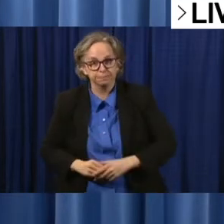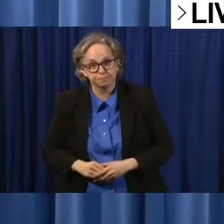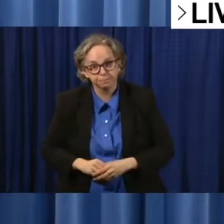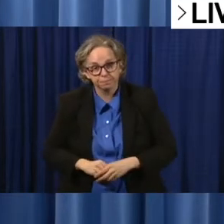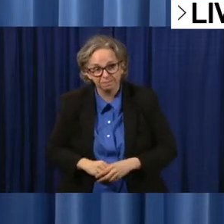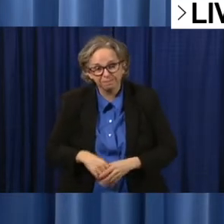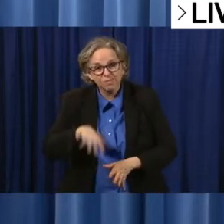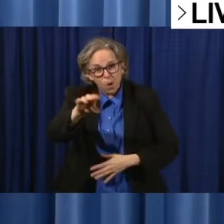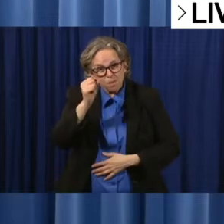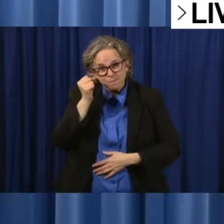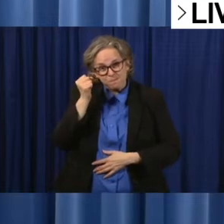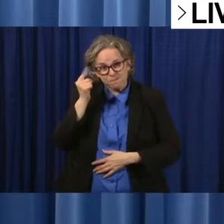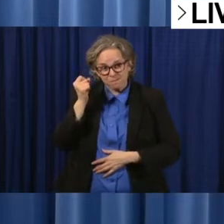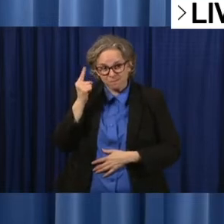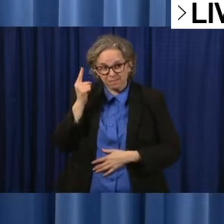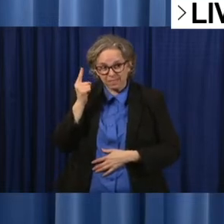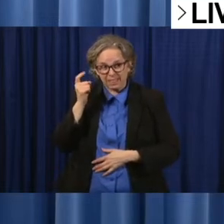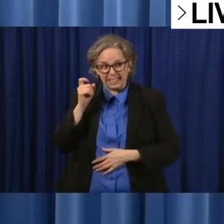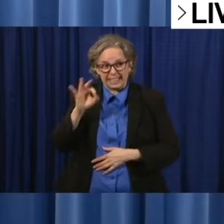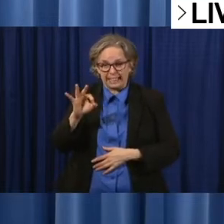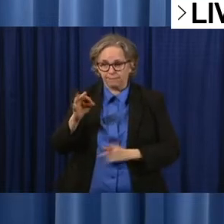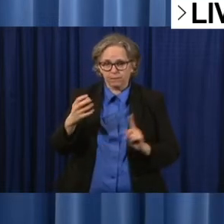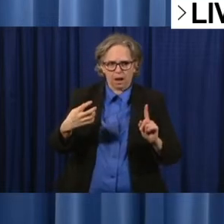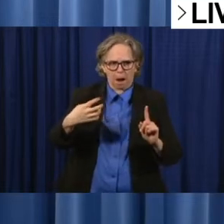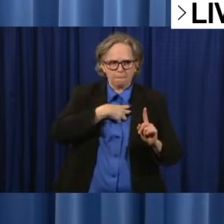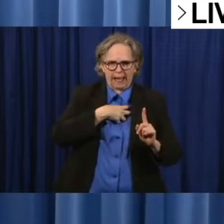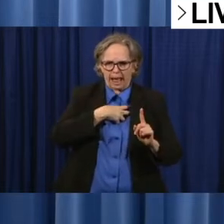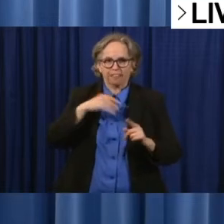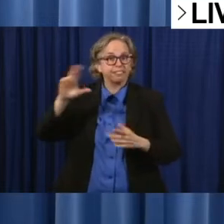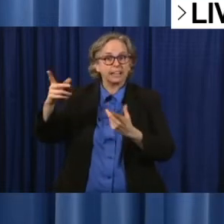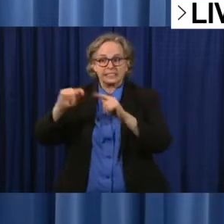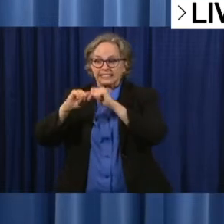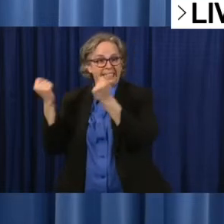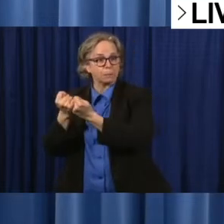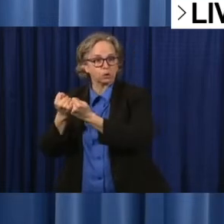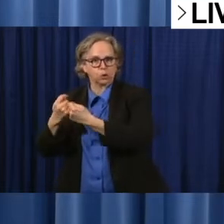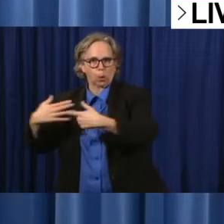conduct safety compliance checks in crowded bars and